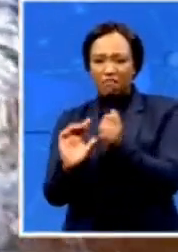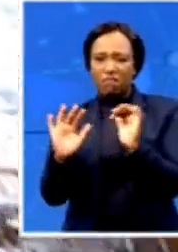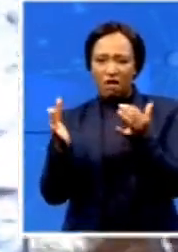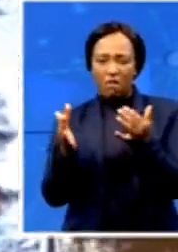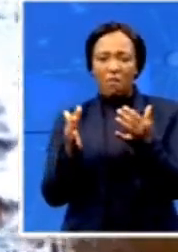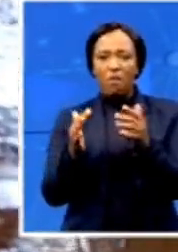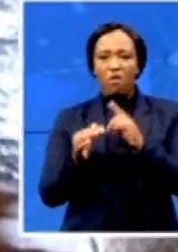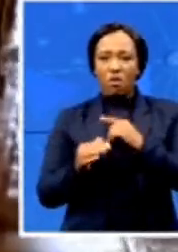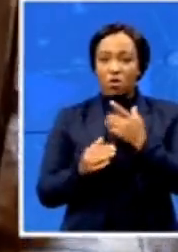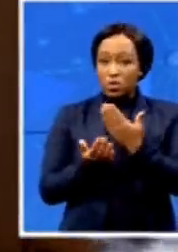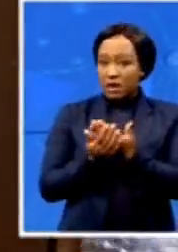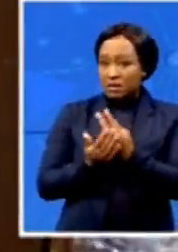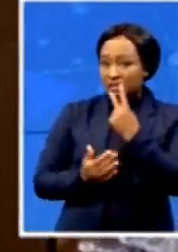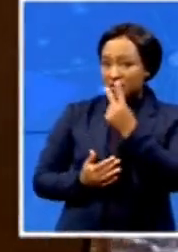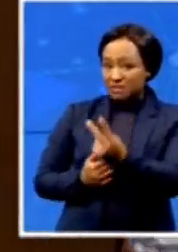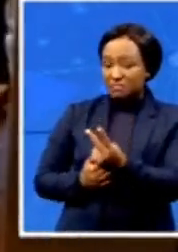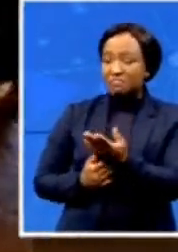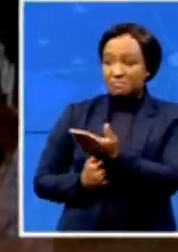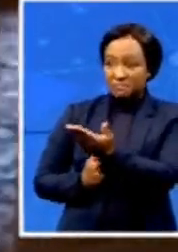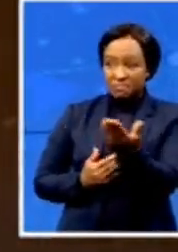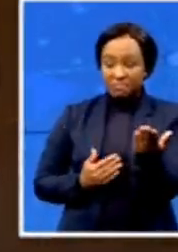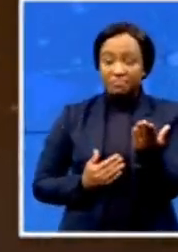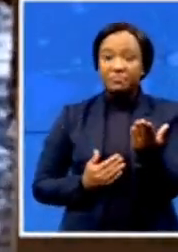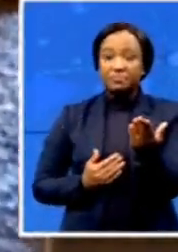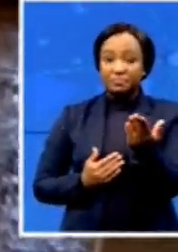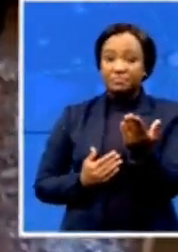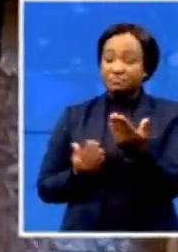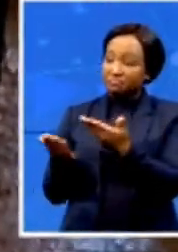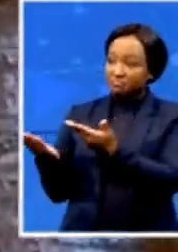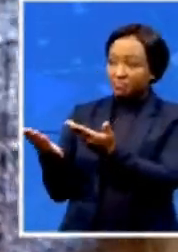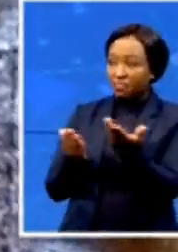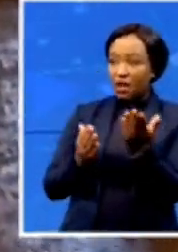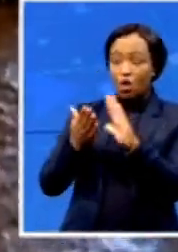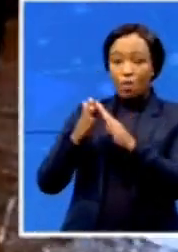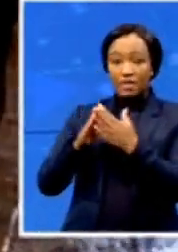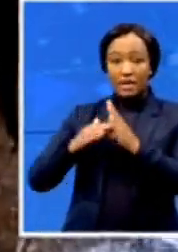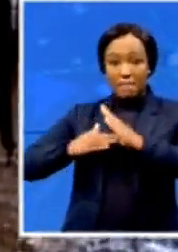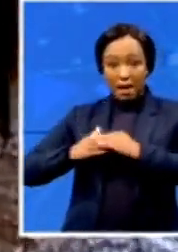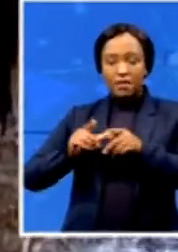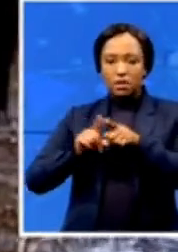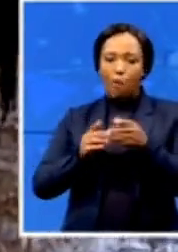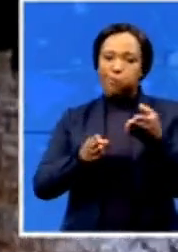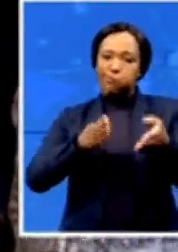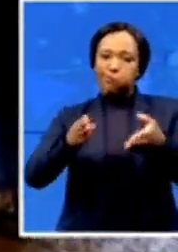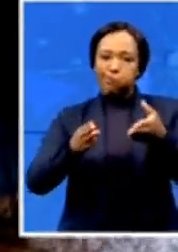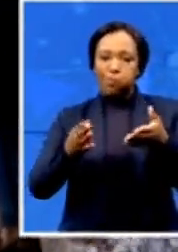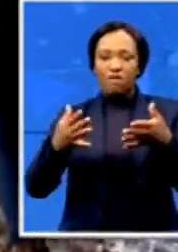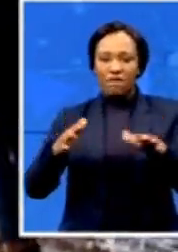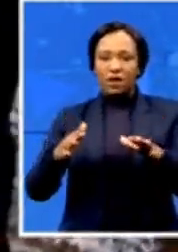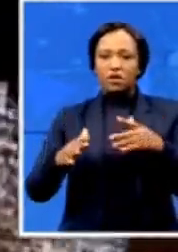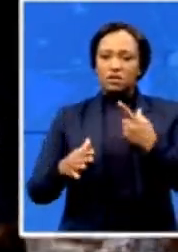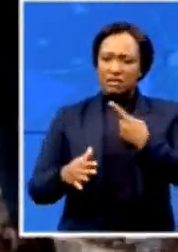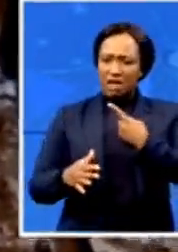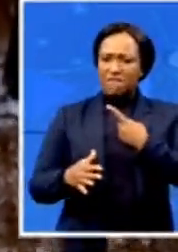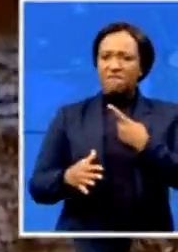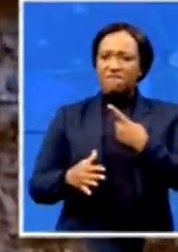are also community members who have undertaken a campaign